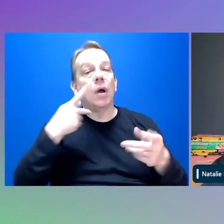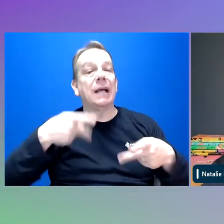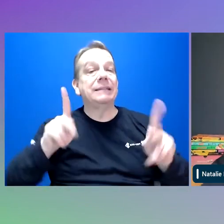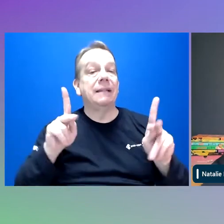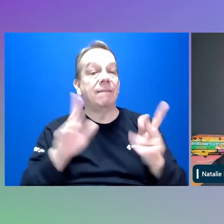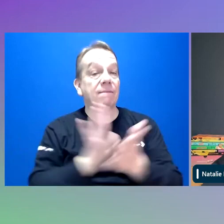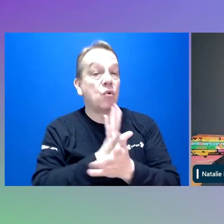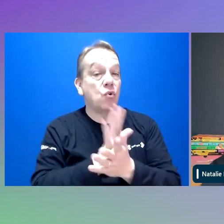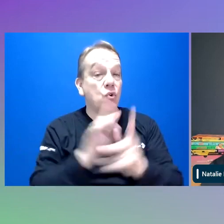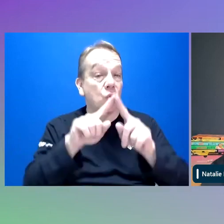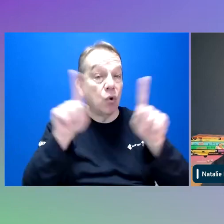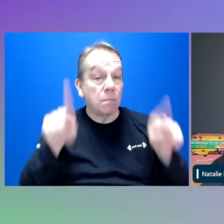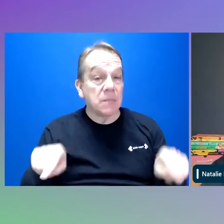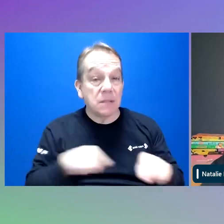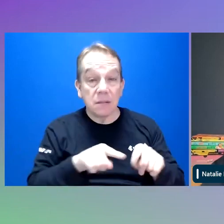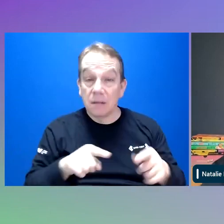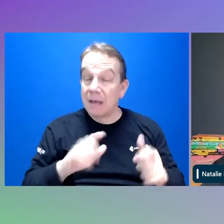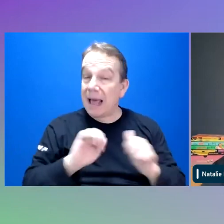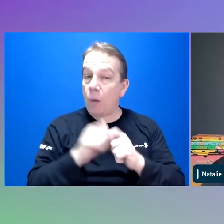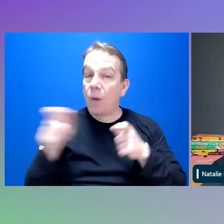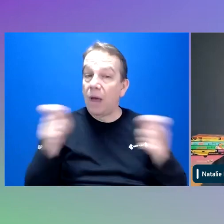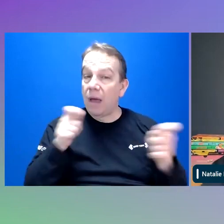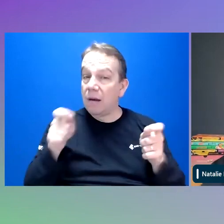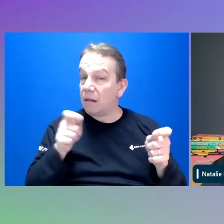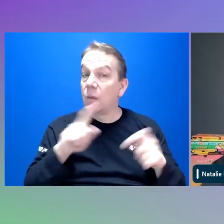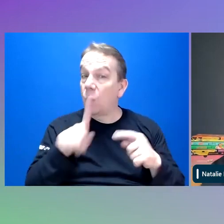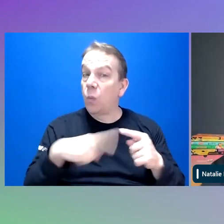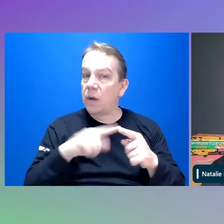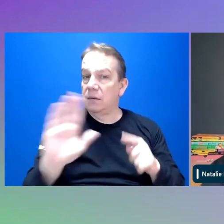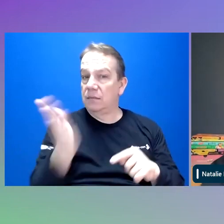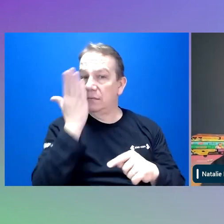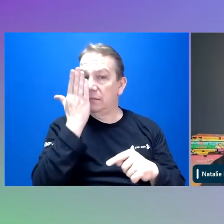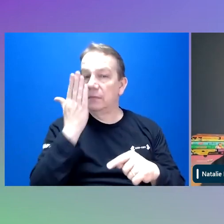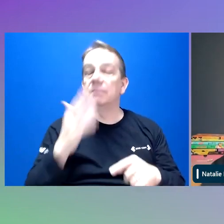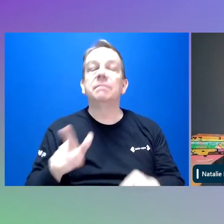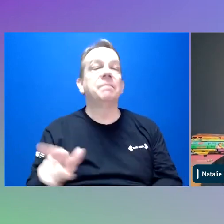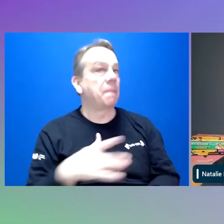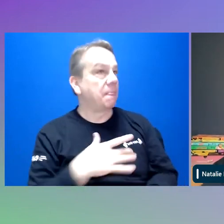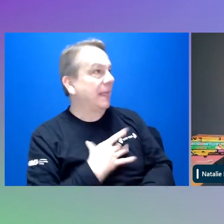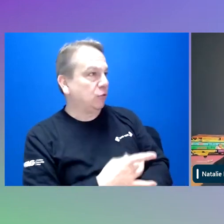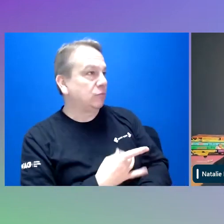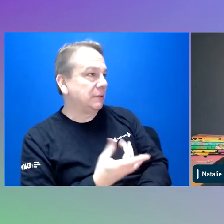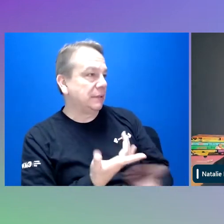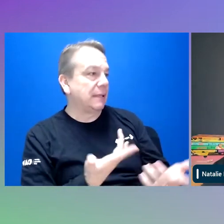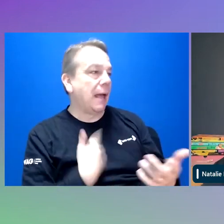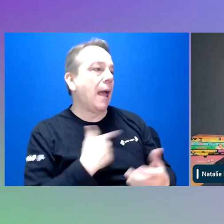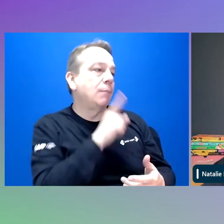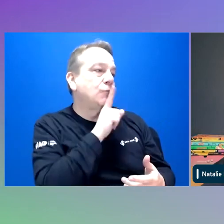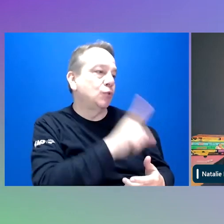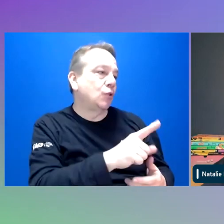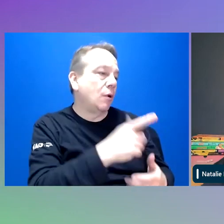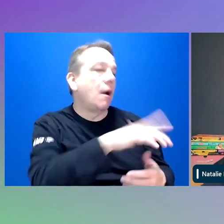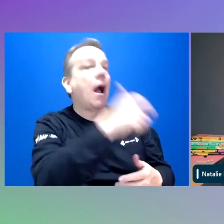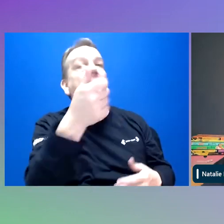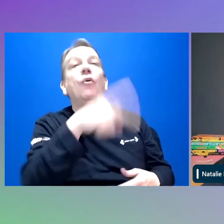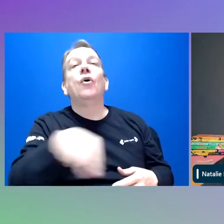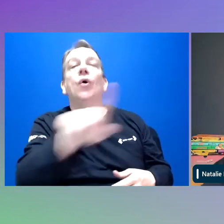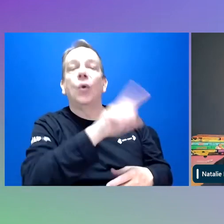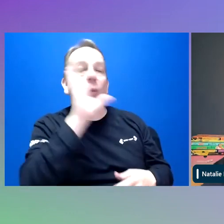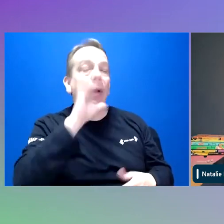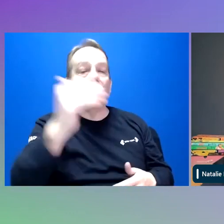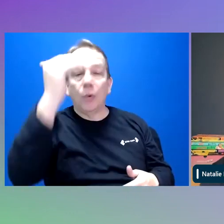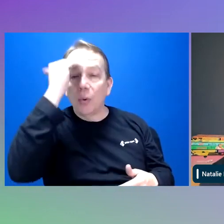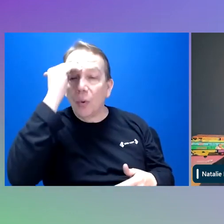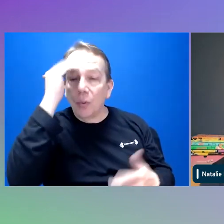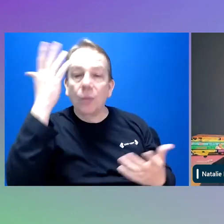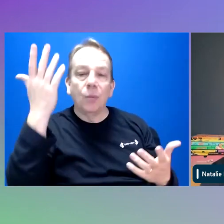perspective, and how was that handled, if there was? Interesting. Yes, I mean, I'm sure others will know that it can be a challenge to